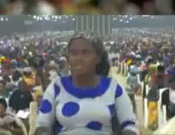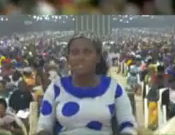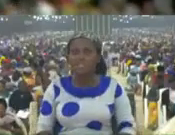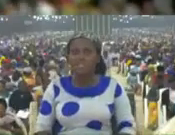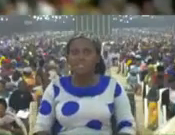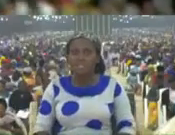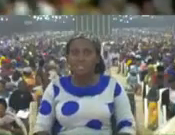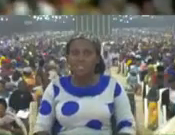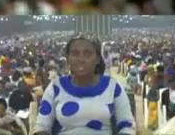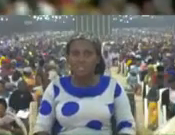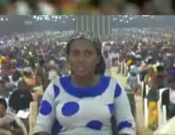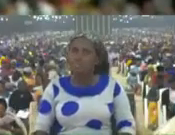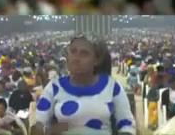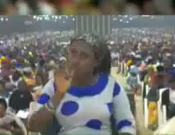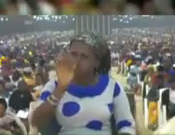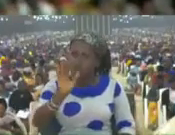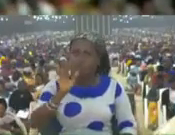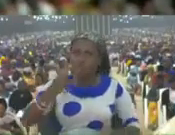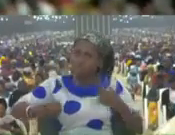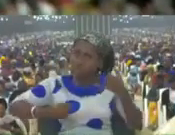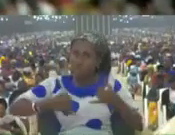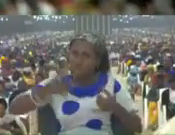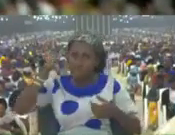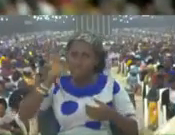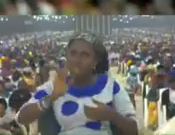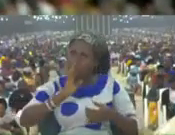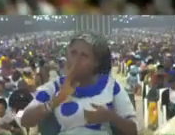be full.